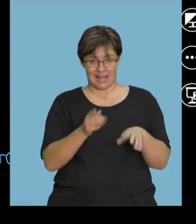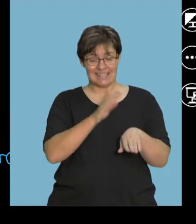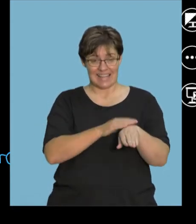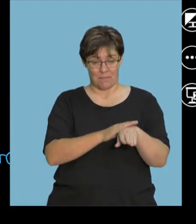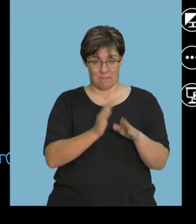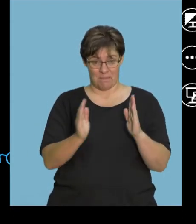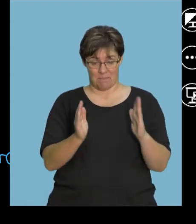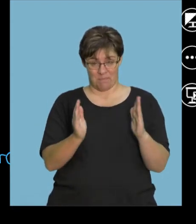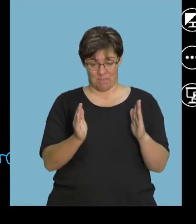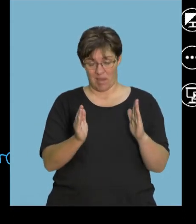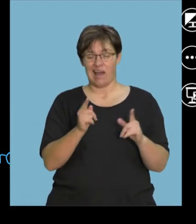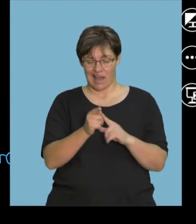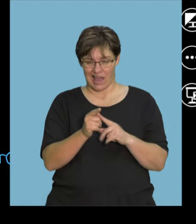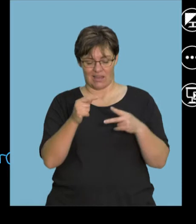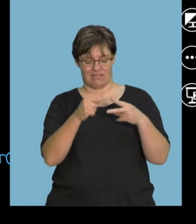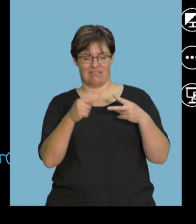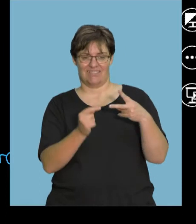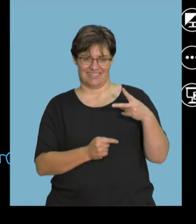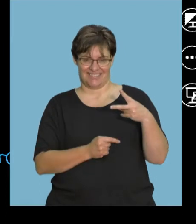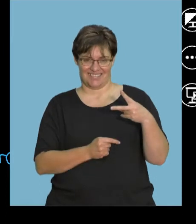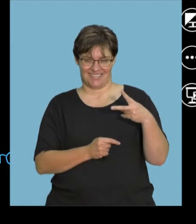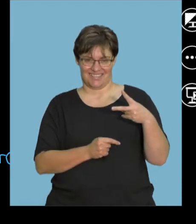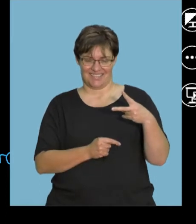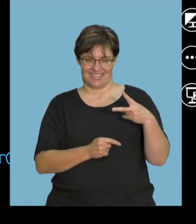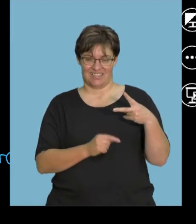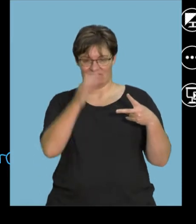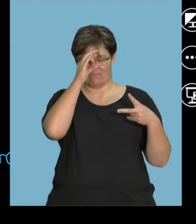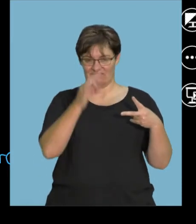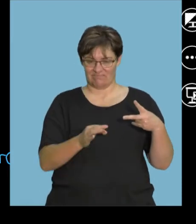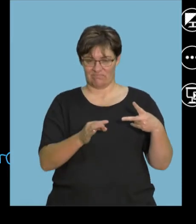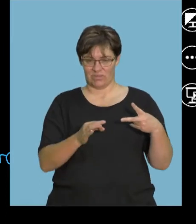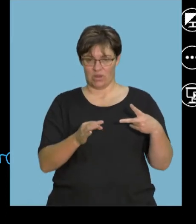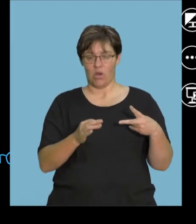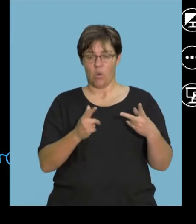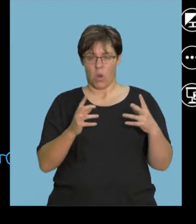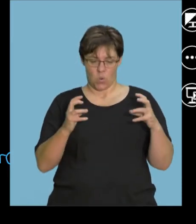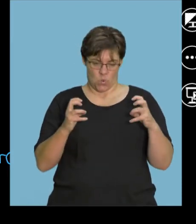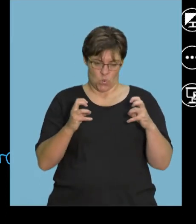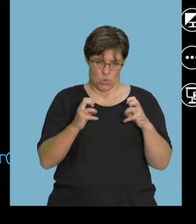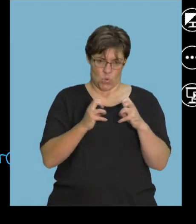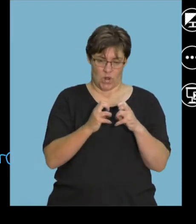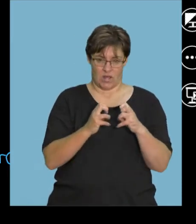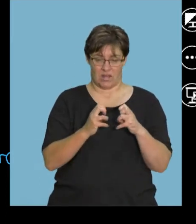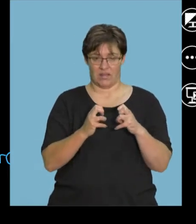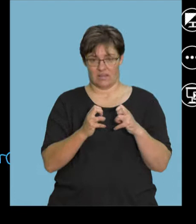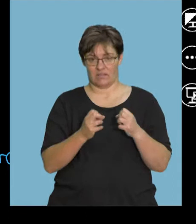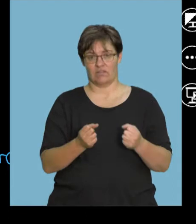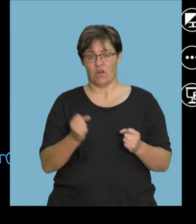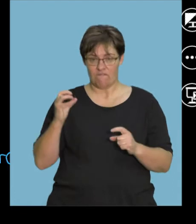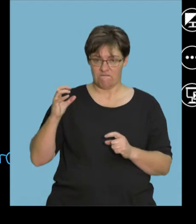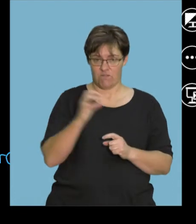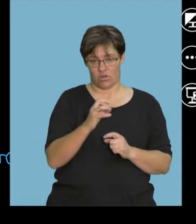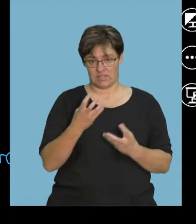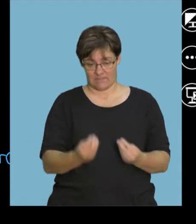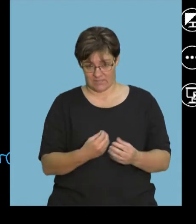and type are actually the two factors that will determine the strength of, the size of